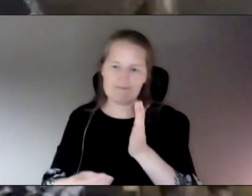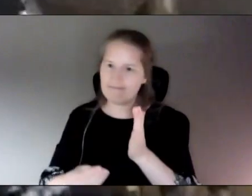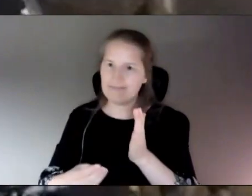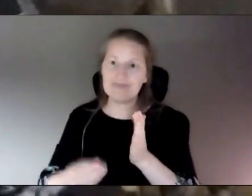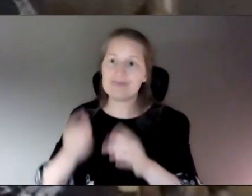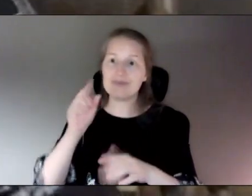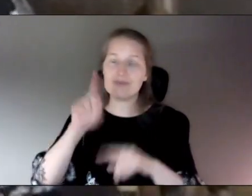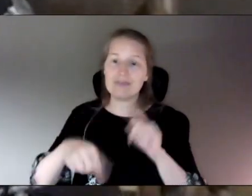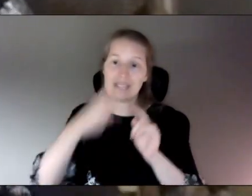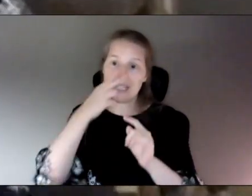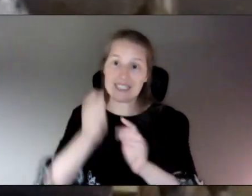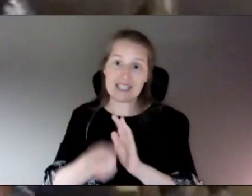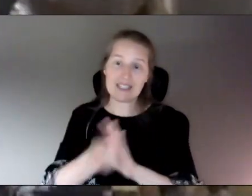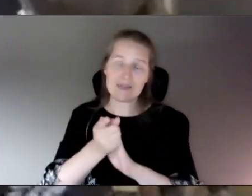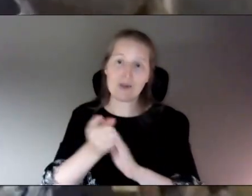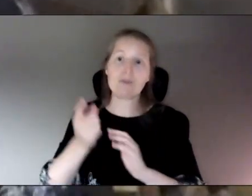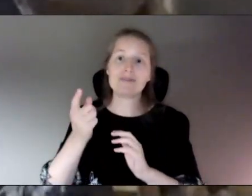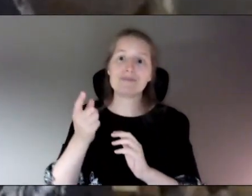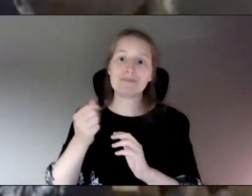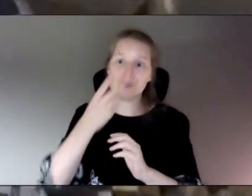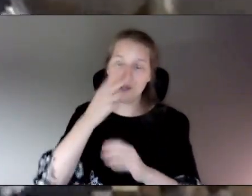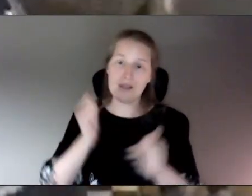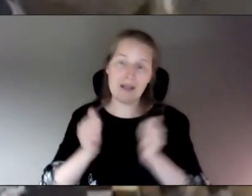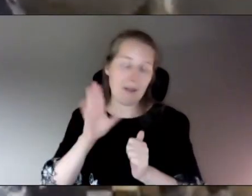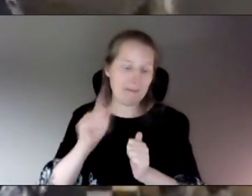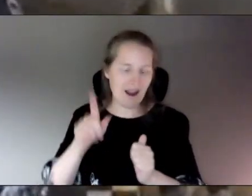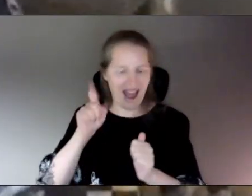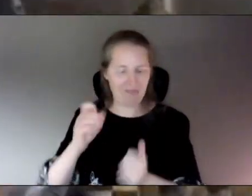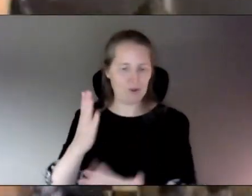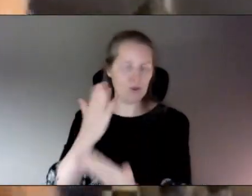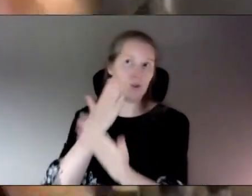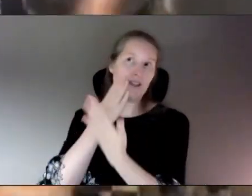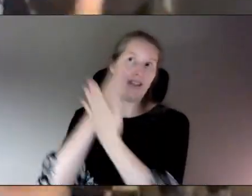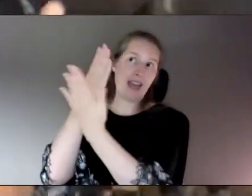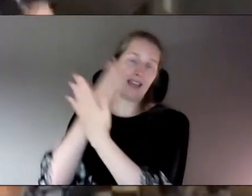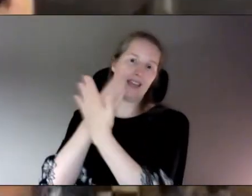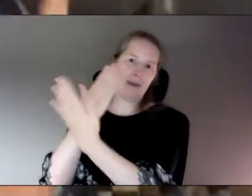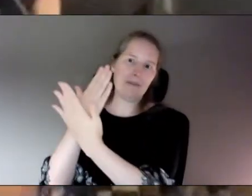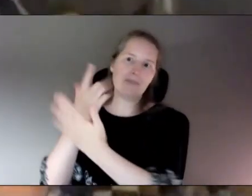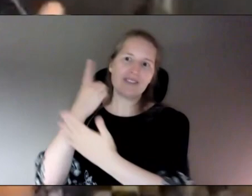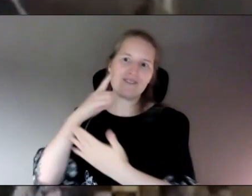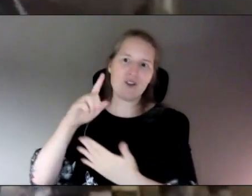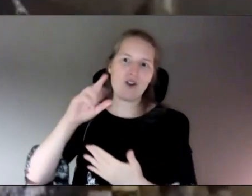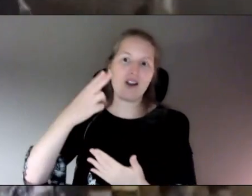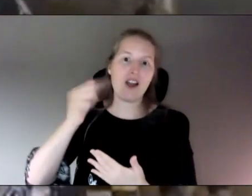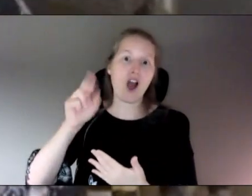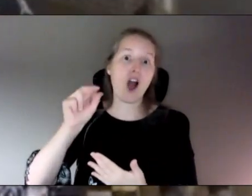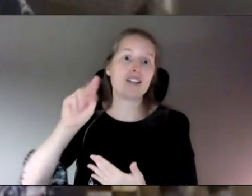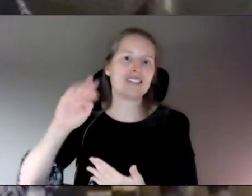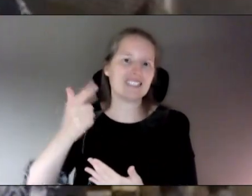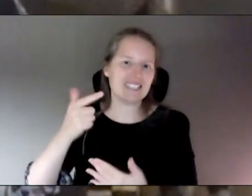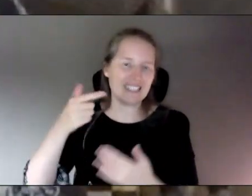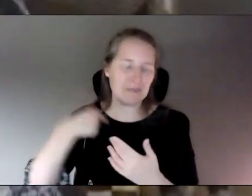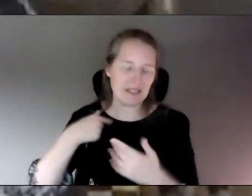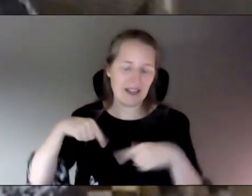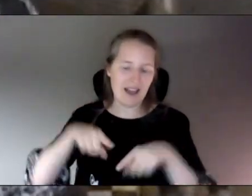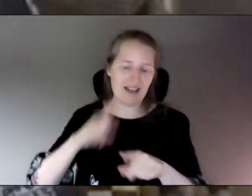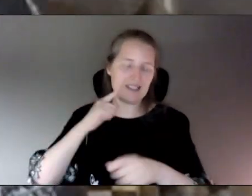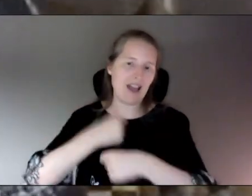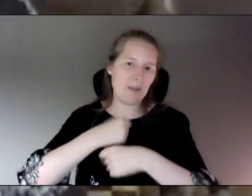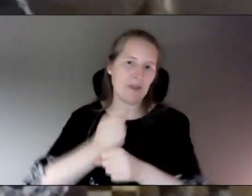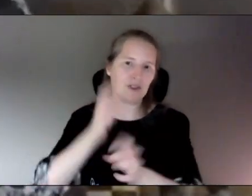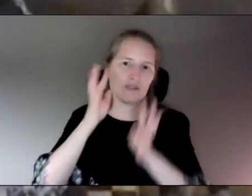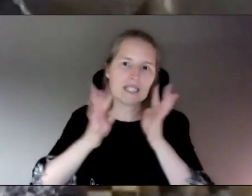Root, but I have to thank him for haunting me as I create. I have to thank him for